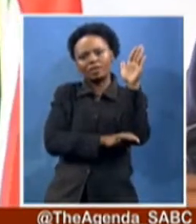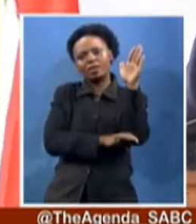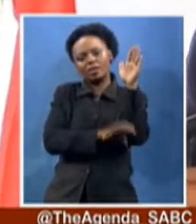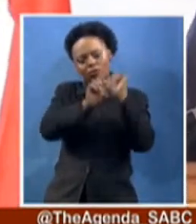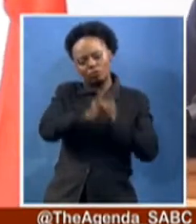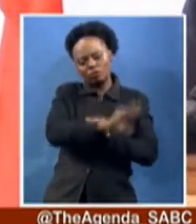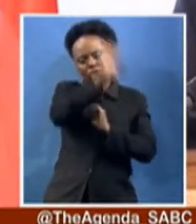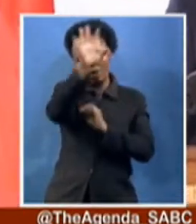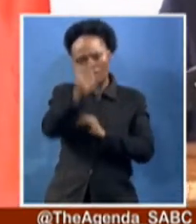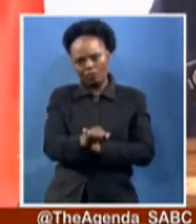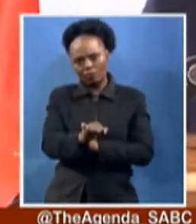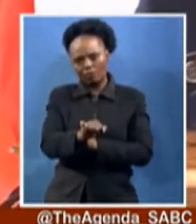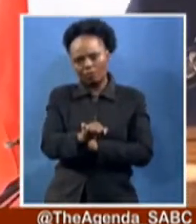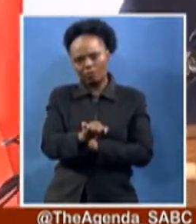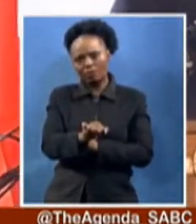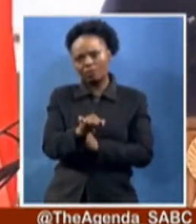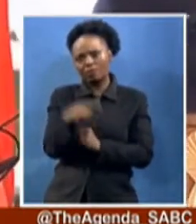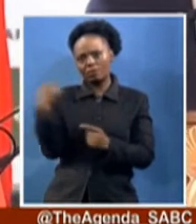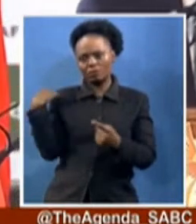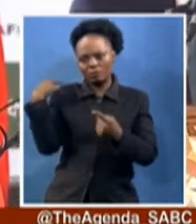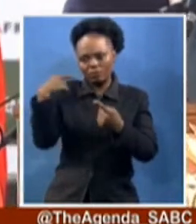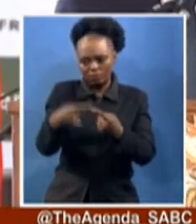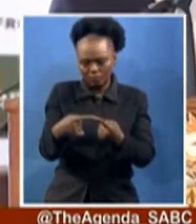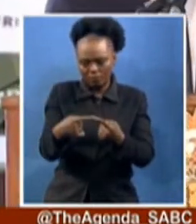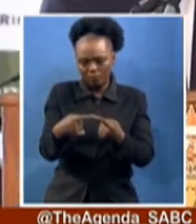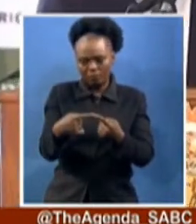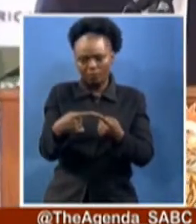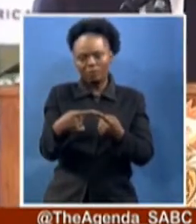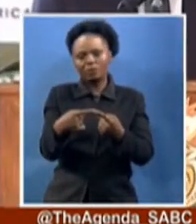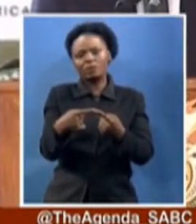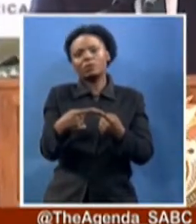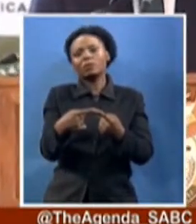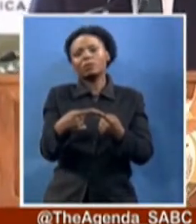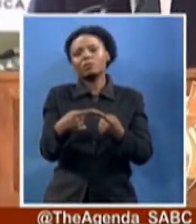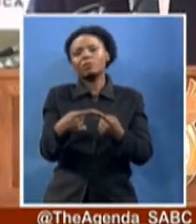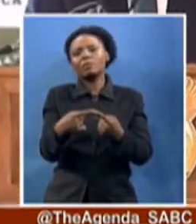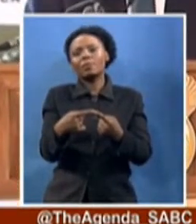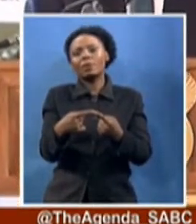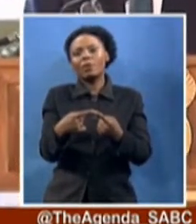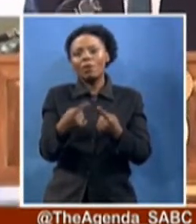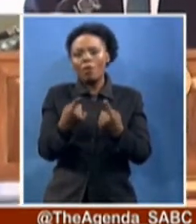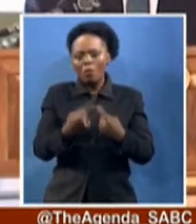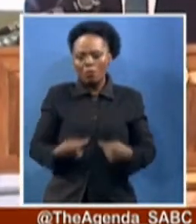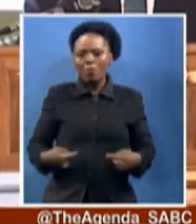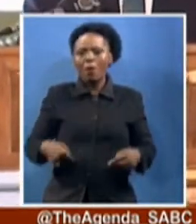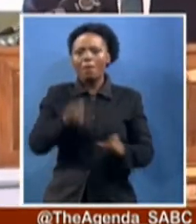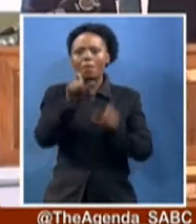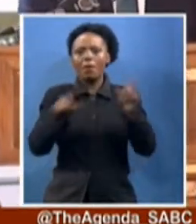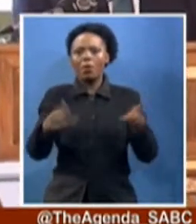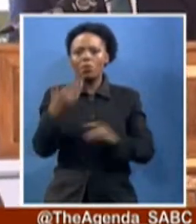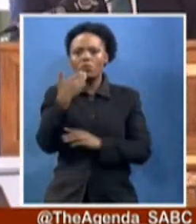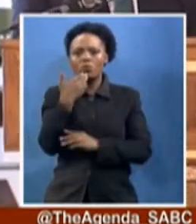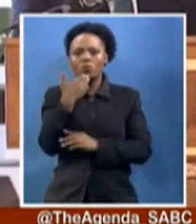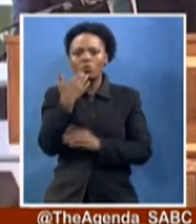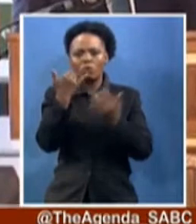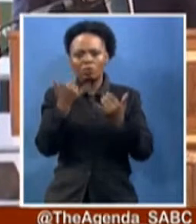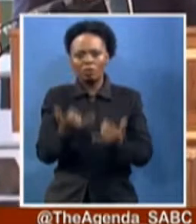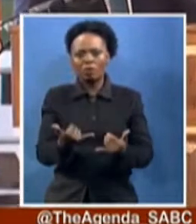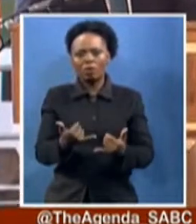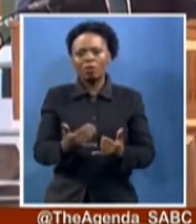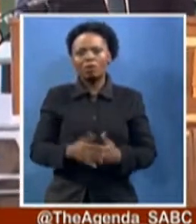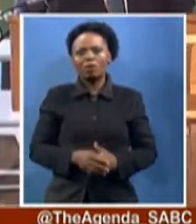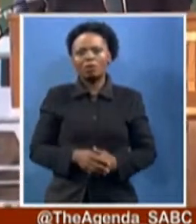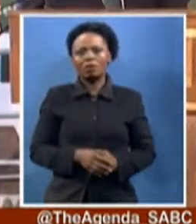Amongst those who were central in crafting of this world-renowned Constitution is you,